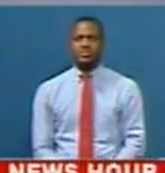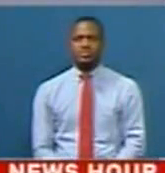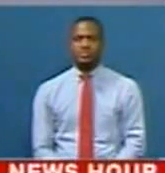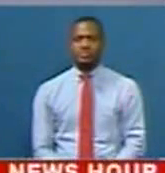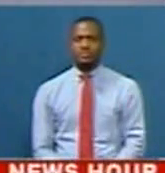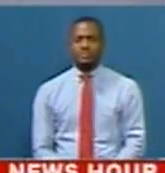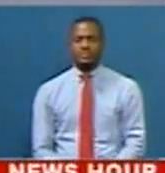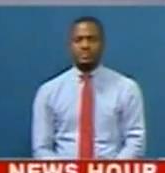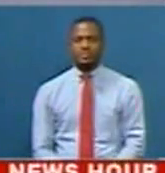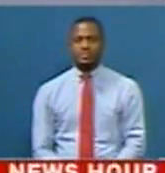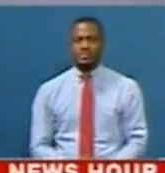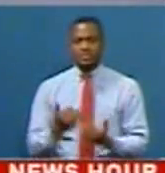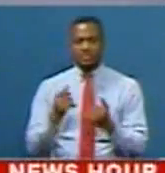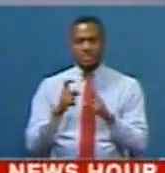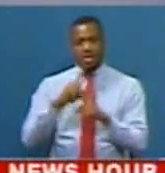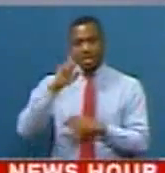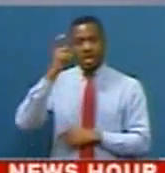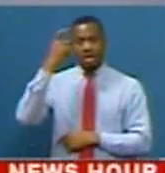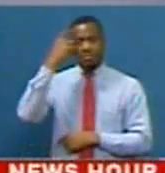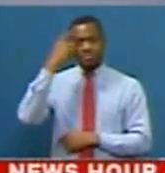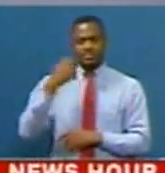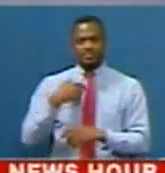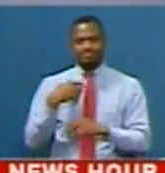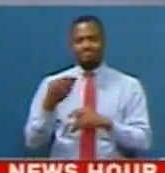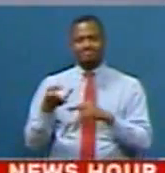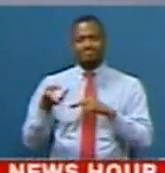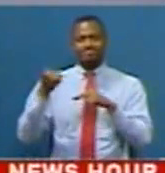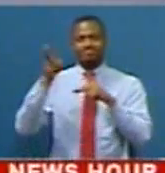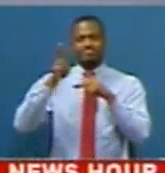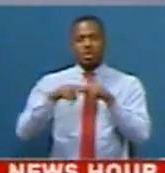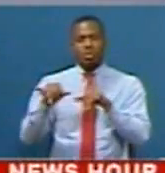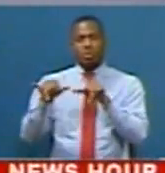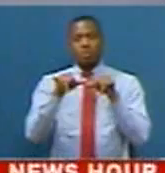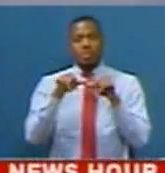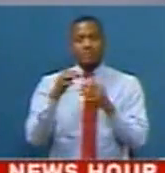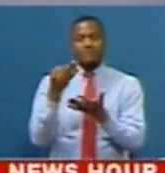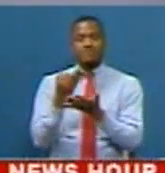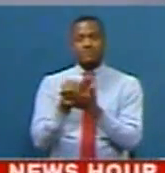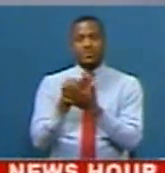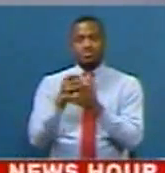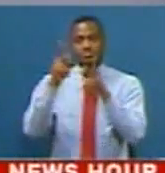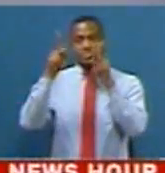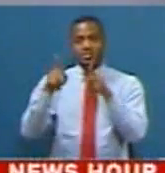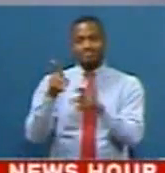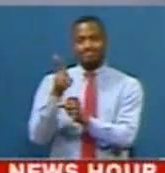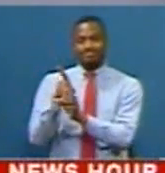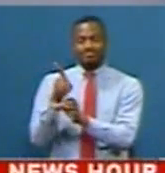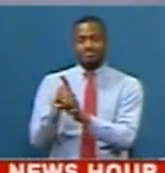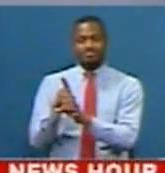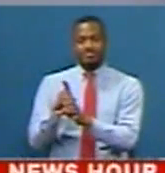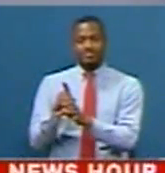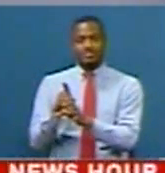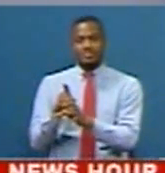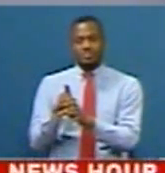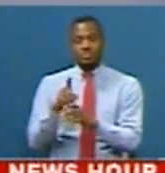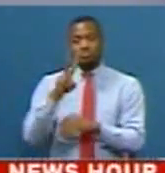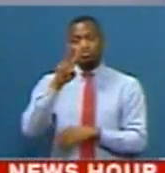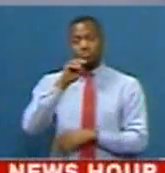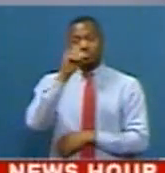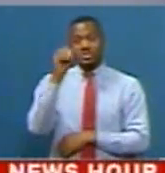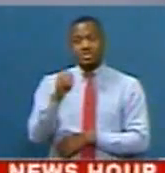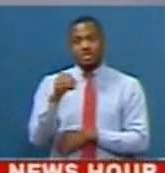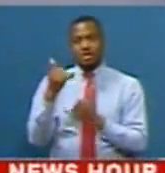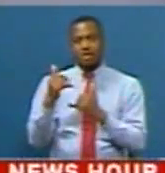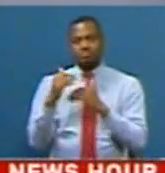And still on the vulnerable, government has increased the common fund for persons with disabilities from 2%